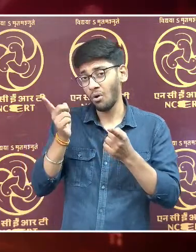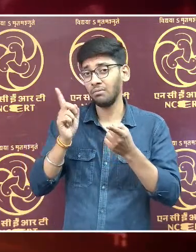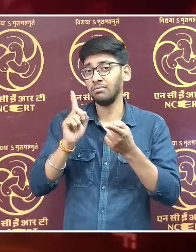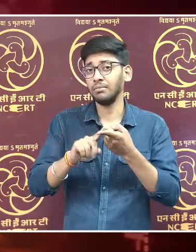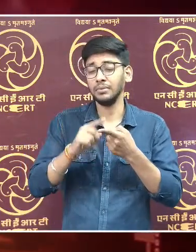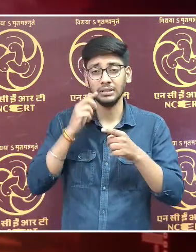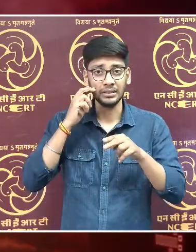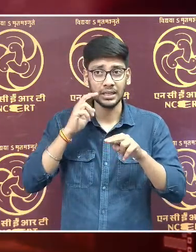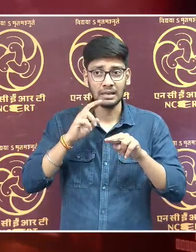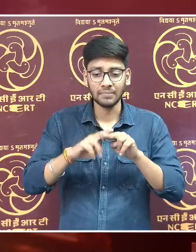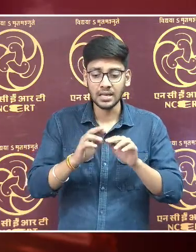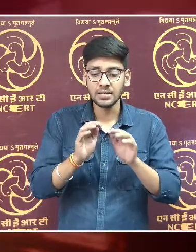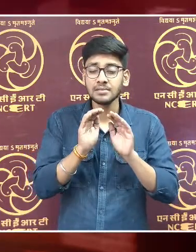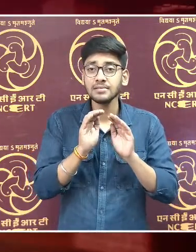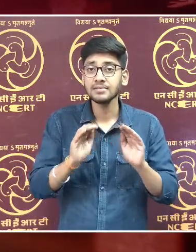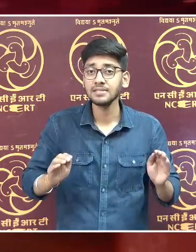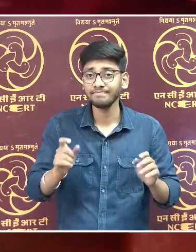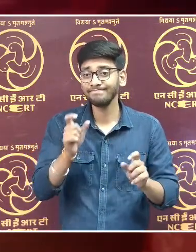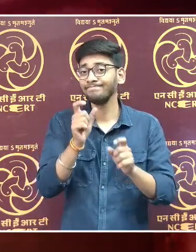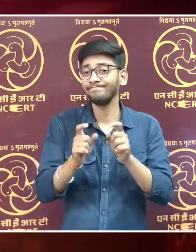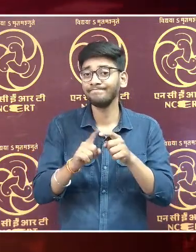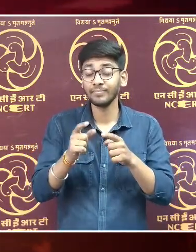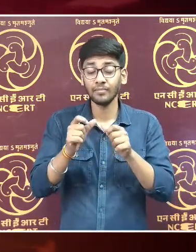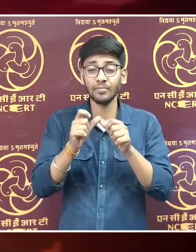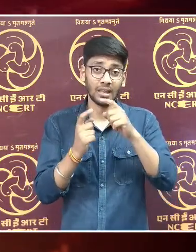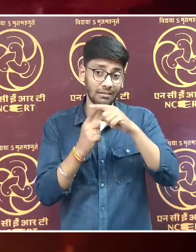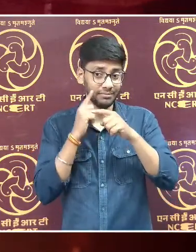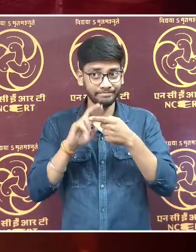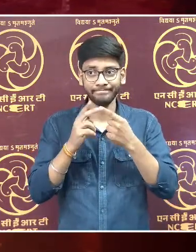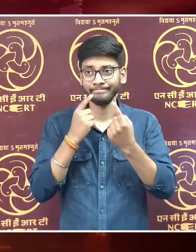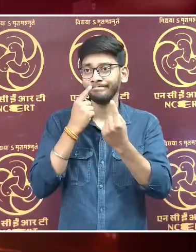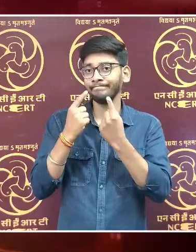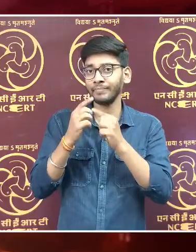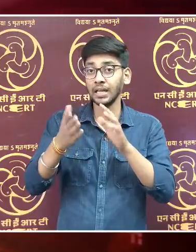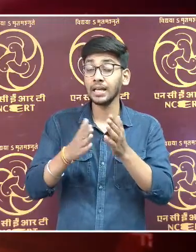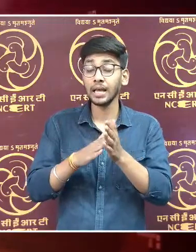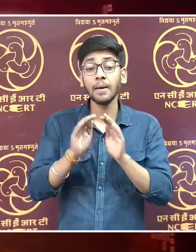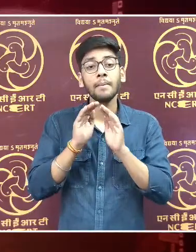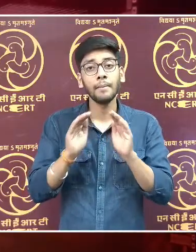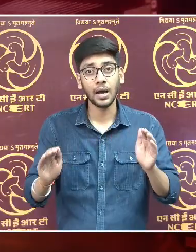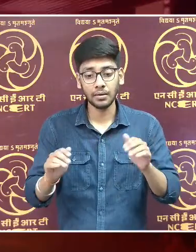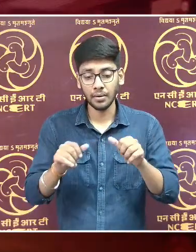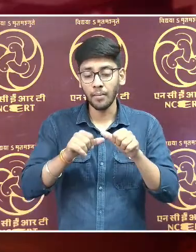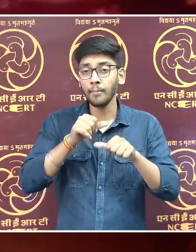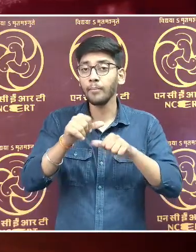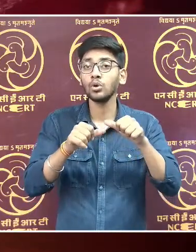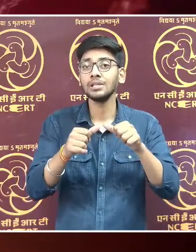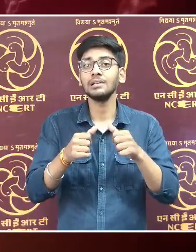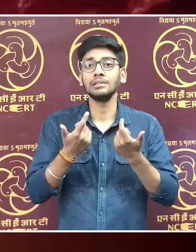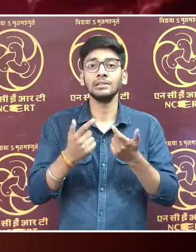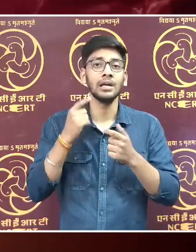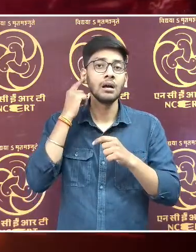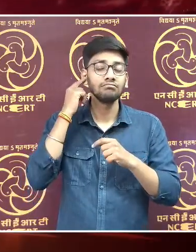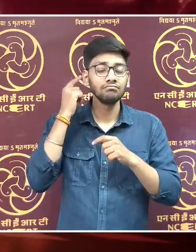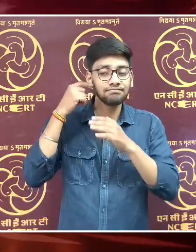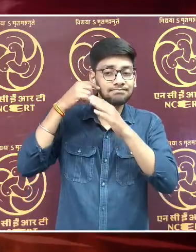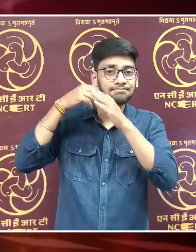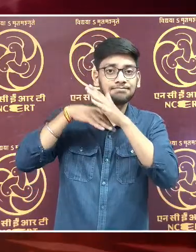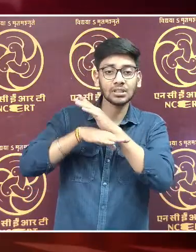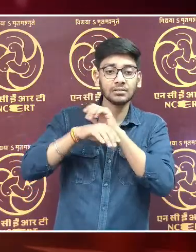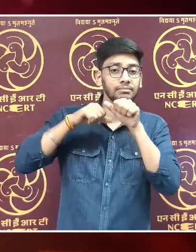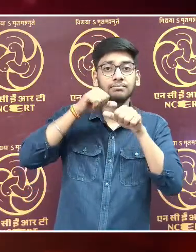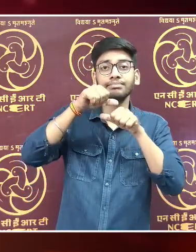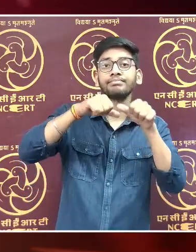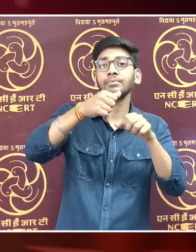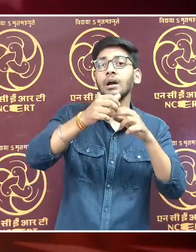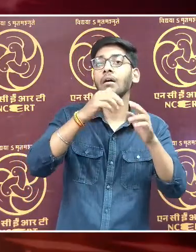child is not attending the class. So Bilkul. actually, it's not the problem with the child; it's problem with the processing of the child, Yes. which